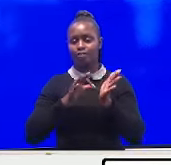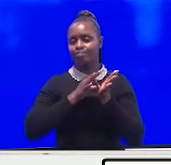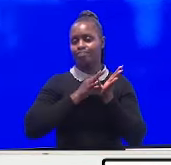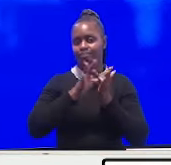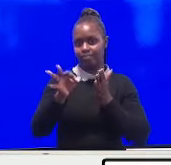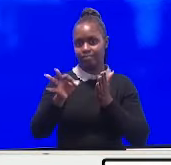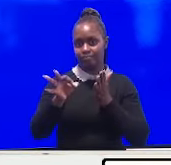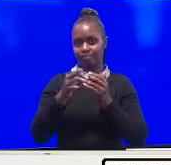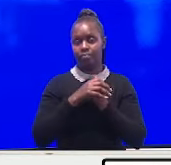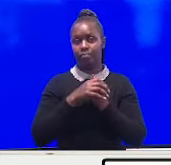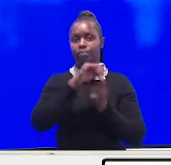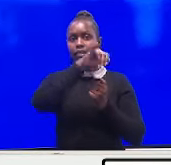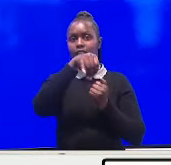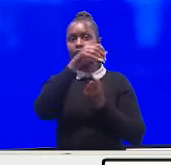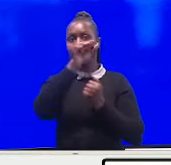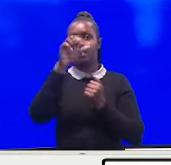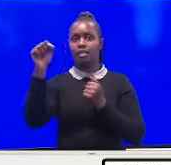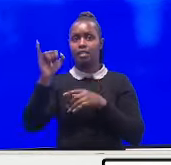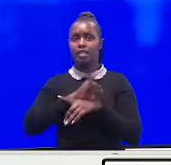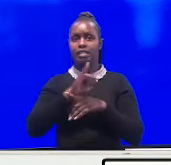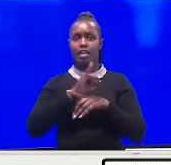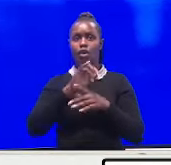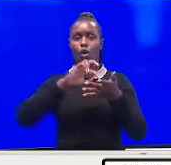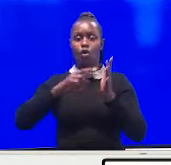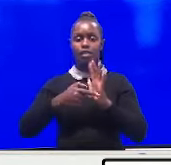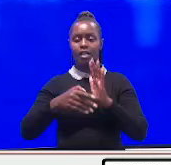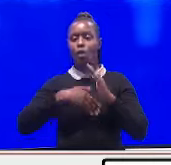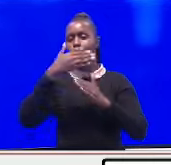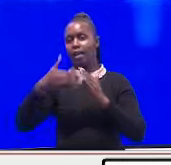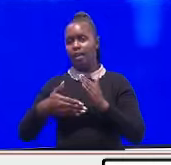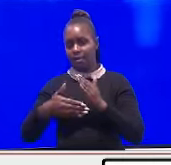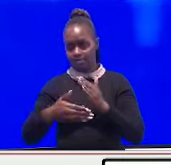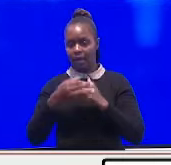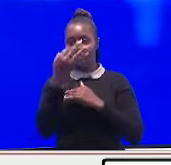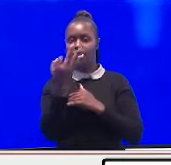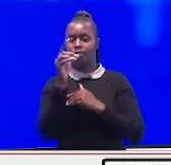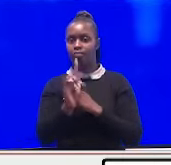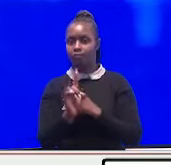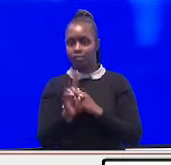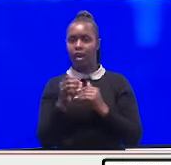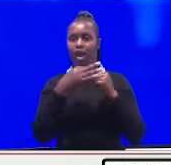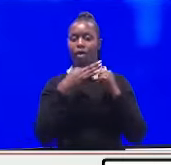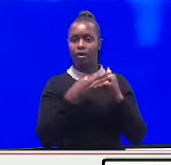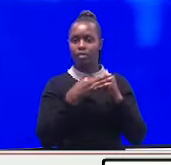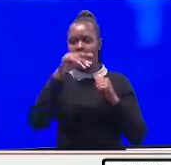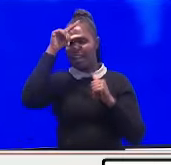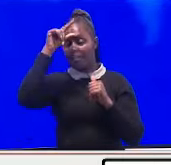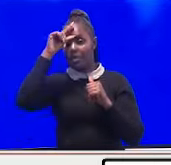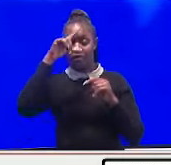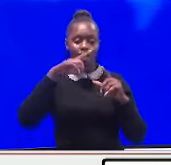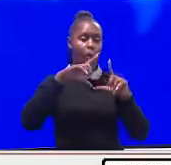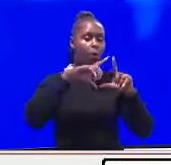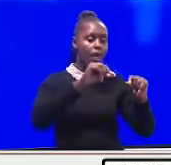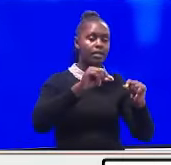The GSS intern's contract will expire on 31st August this year, and the government has not issued